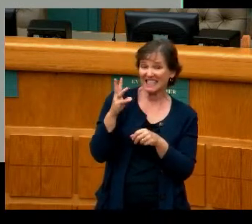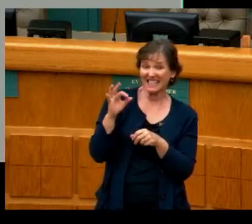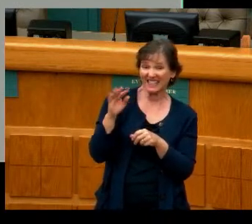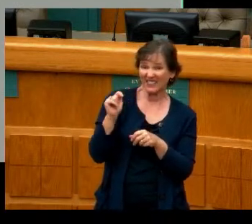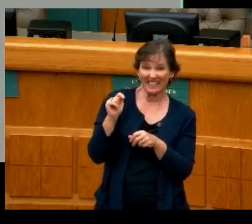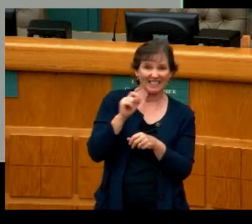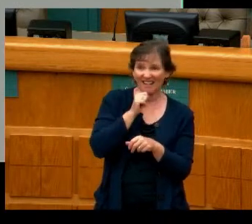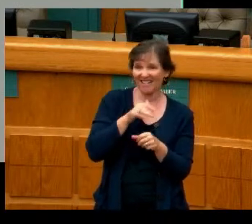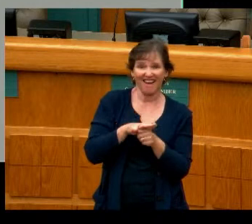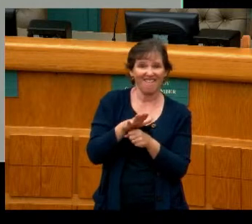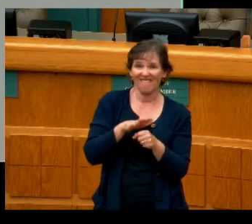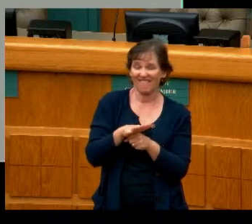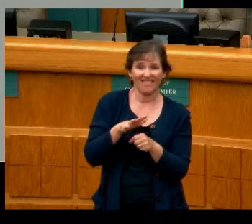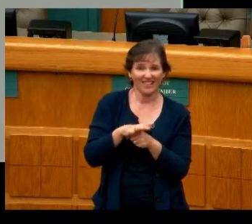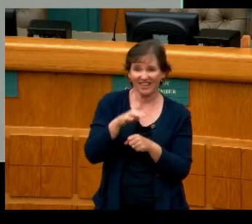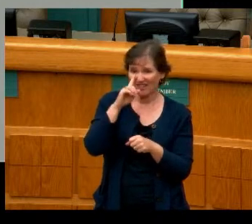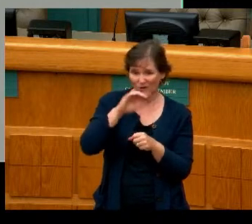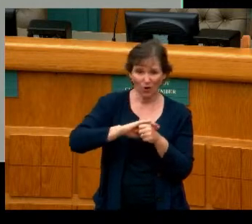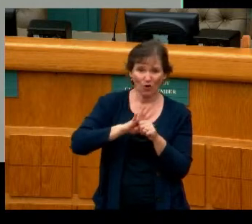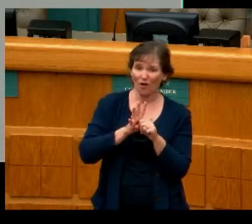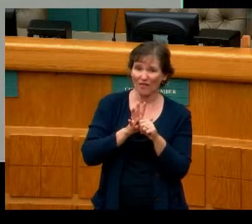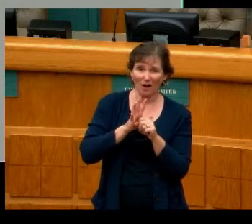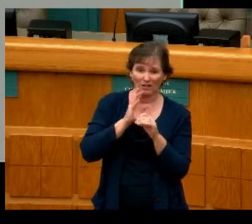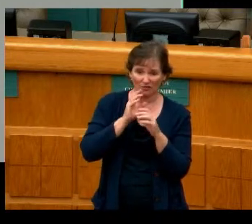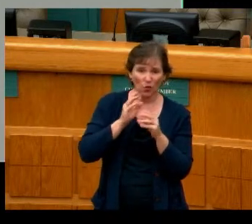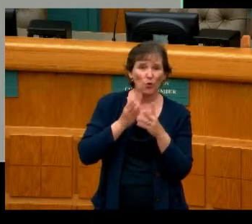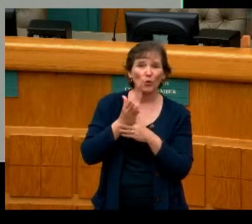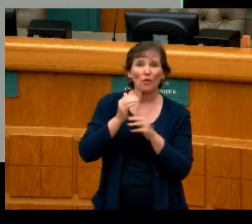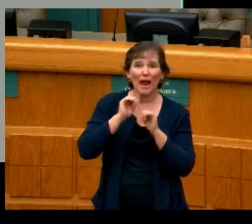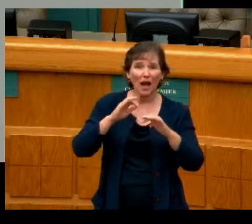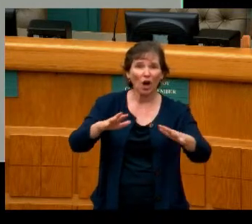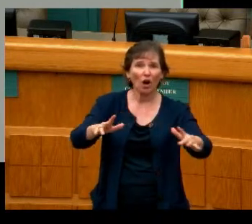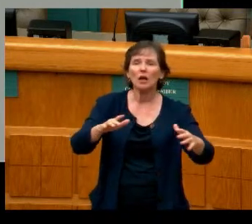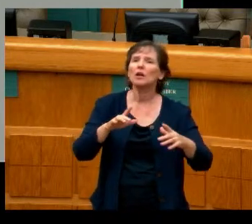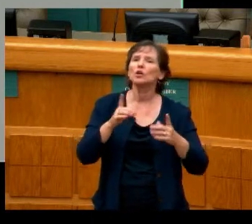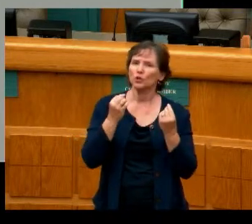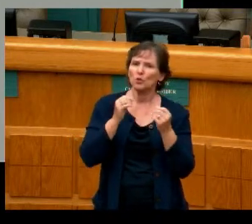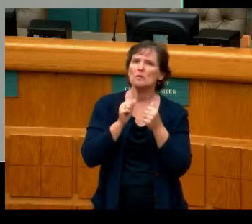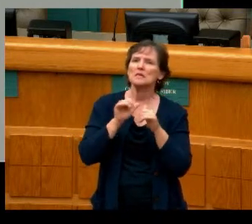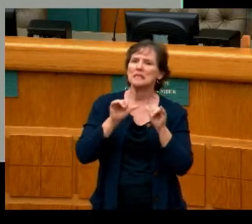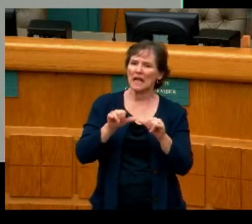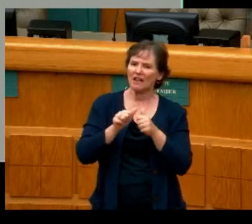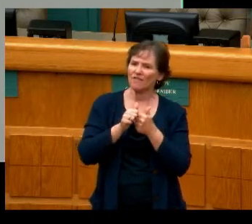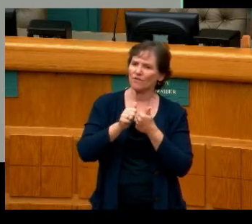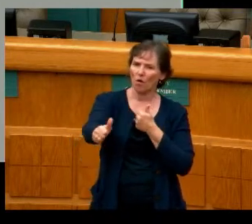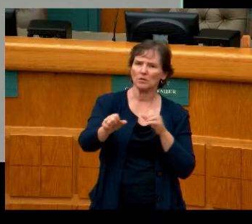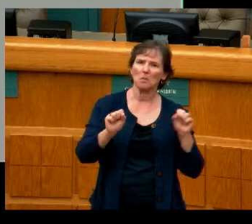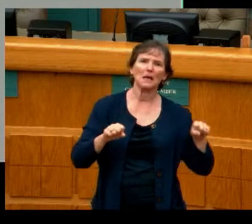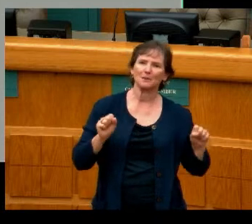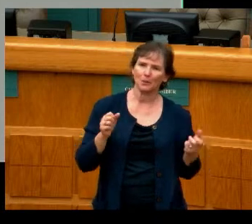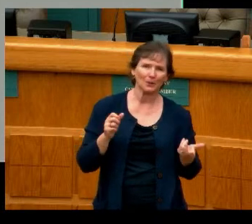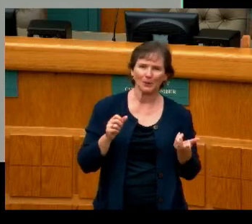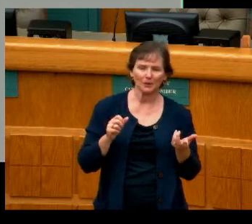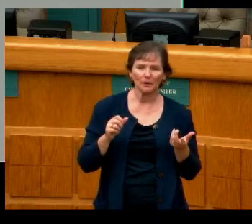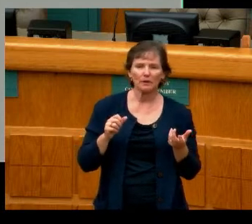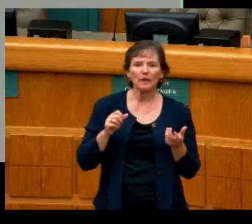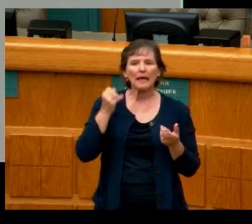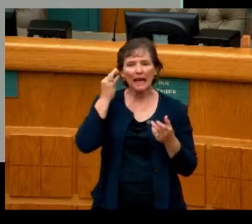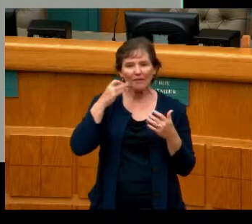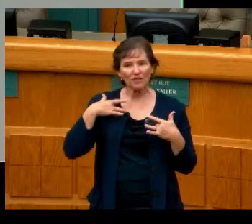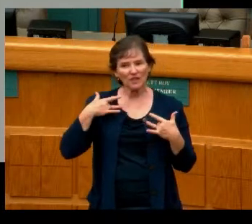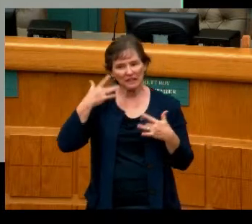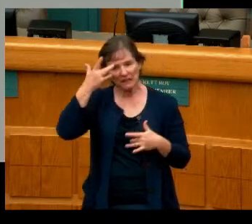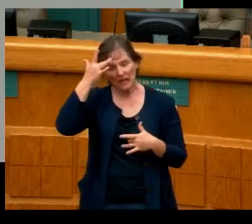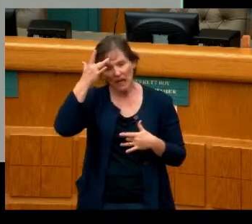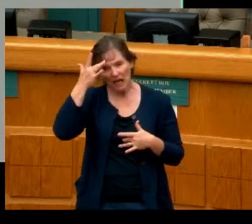social distance. And remember, 6 feet inside isn't far enough for an aerosolized virus like coronavirus. And